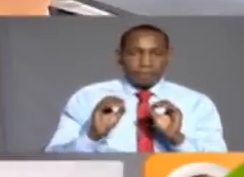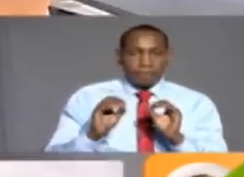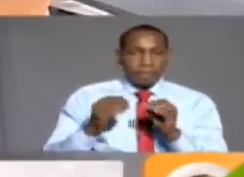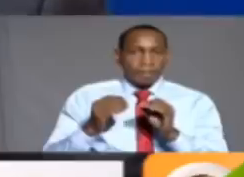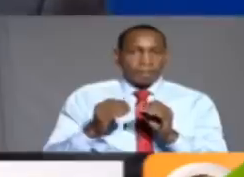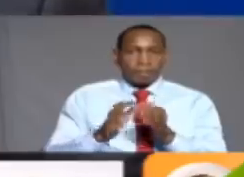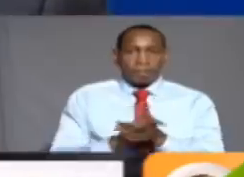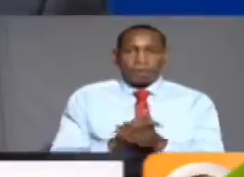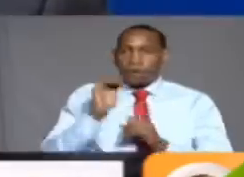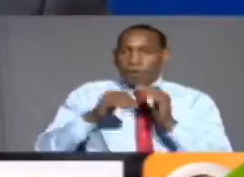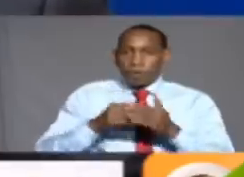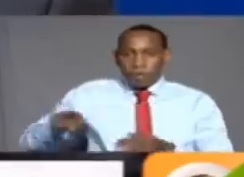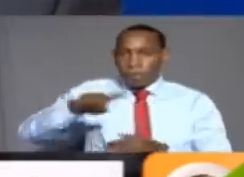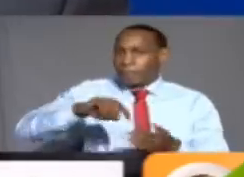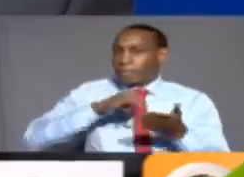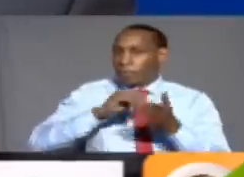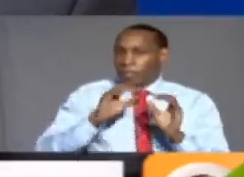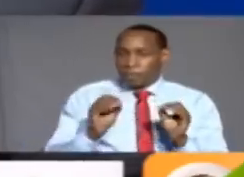explanation. I don't think it's all of us.